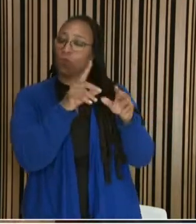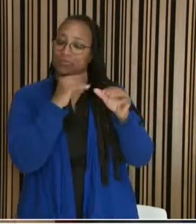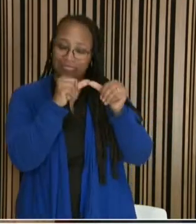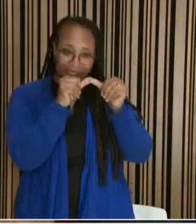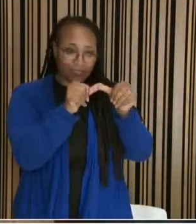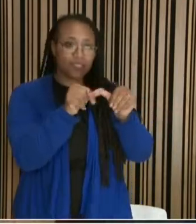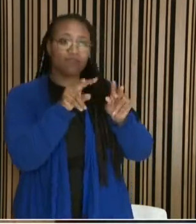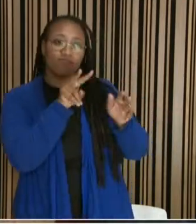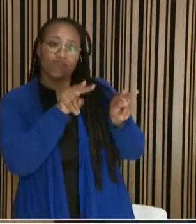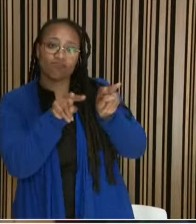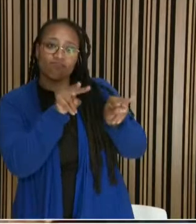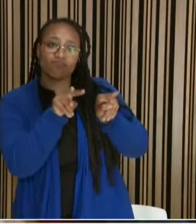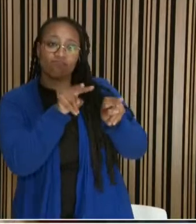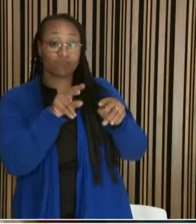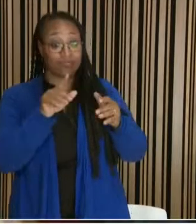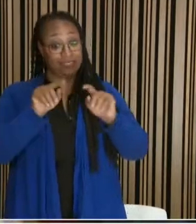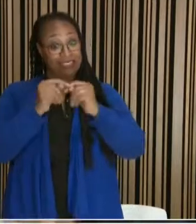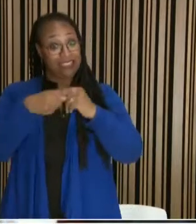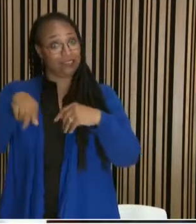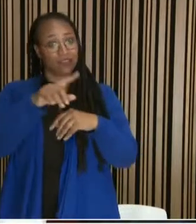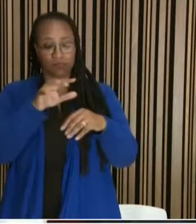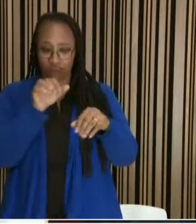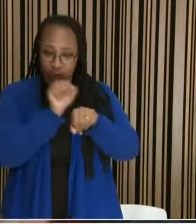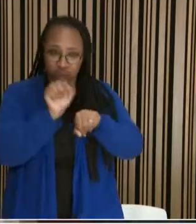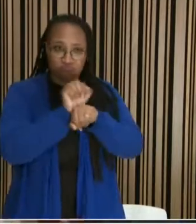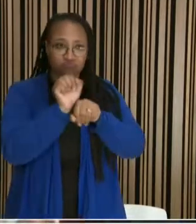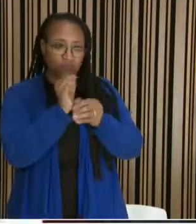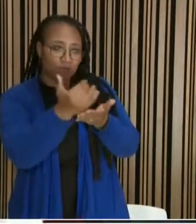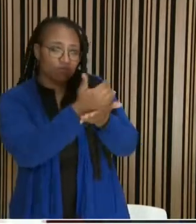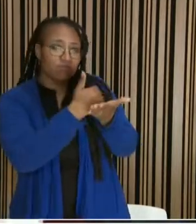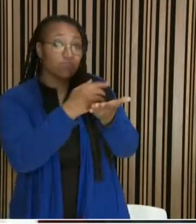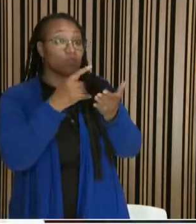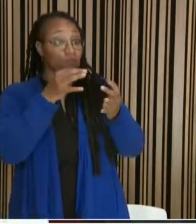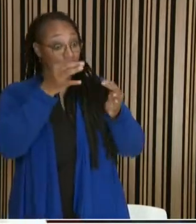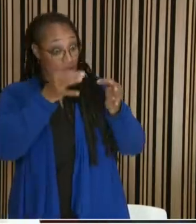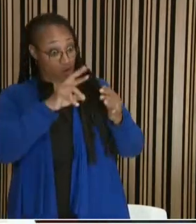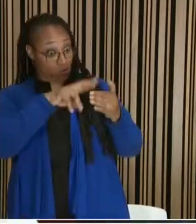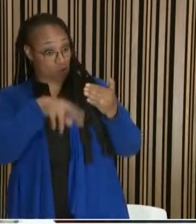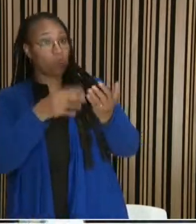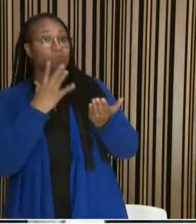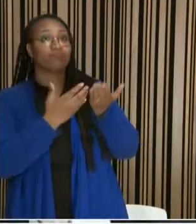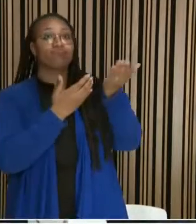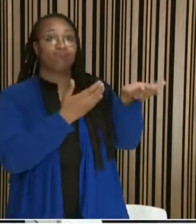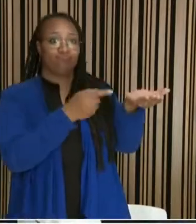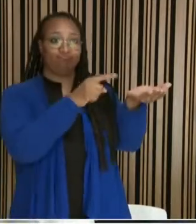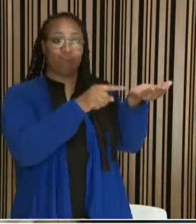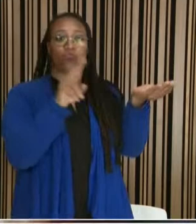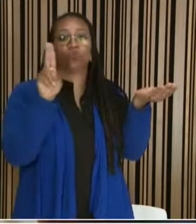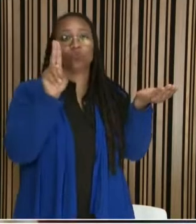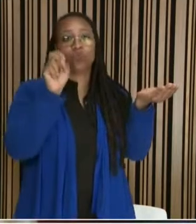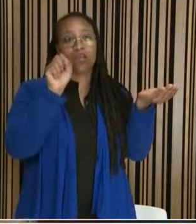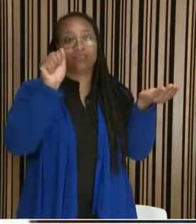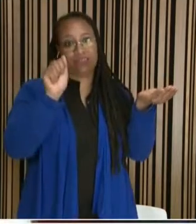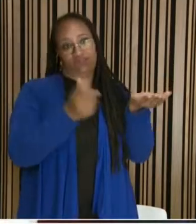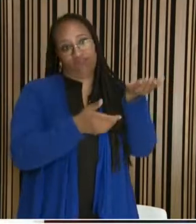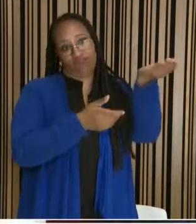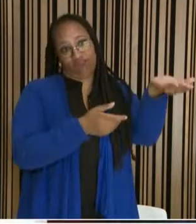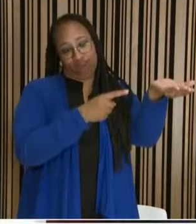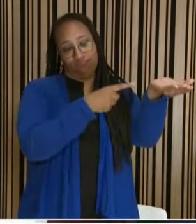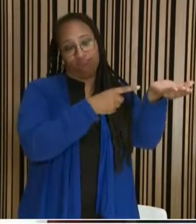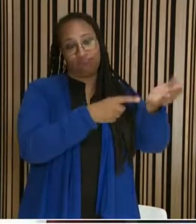gathering information from the weekend, and then that information will be submitted to the U.S. Attorney's Office. And the status of the officer that went in the back seat of the